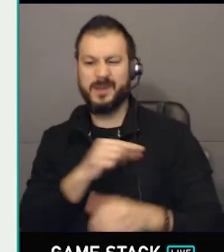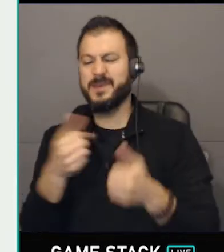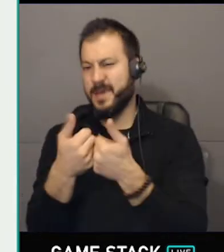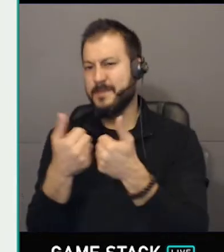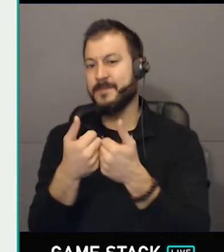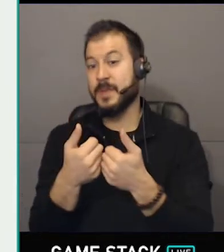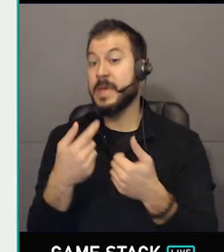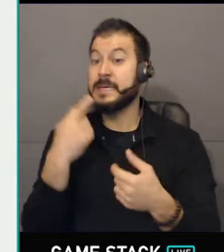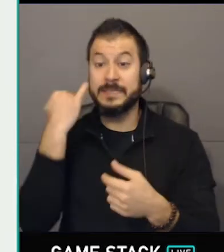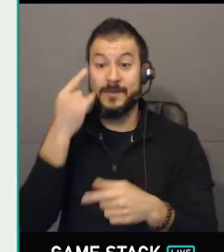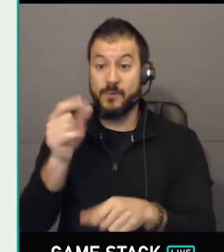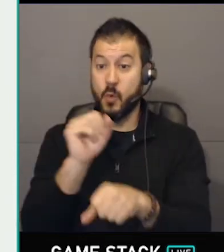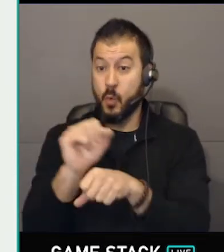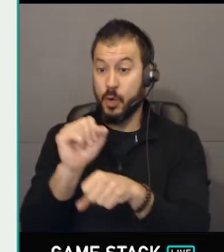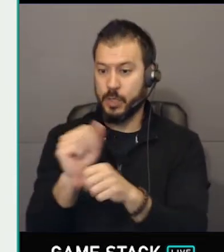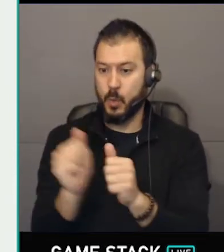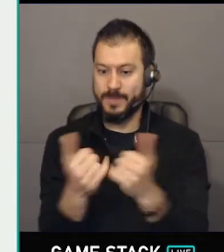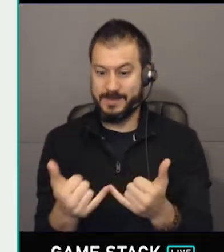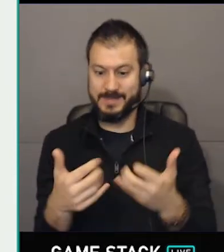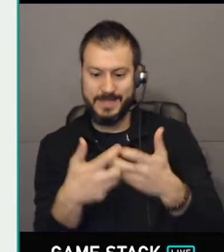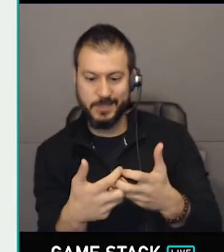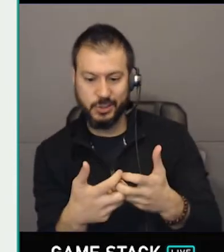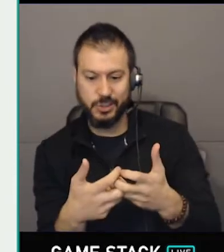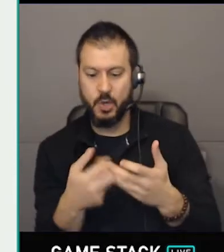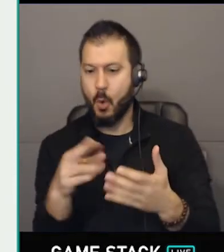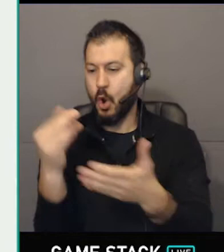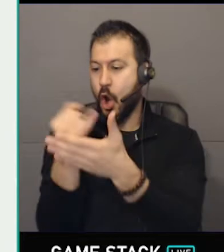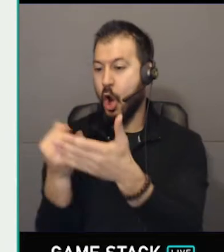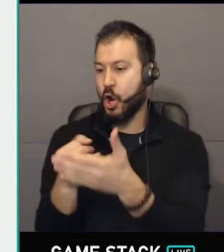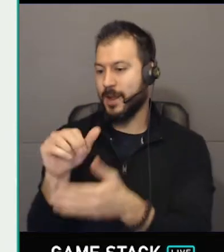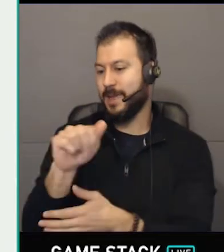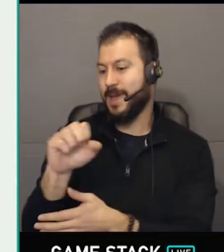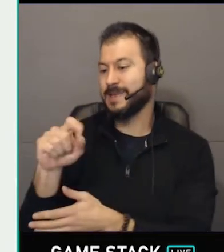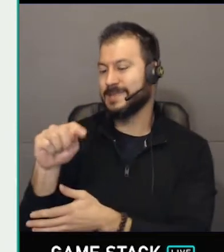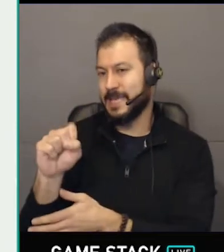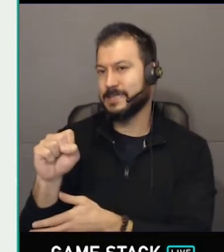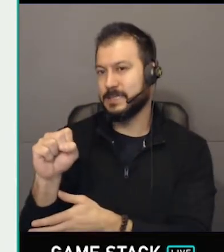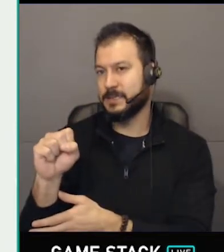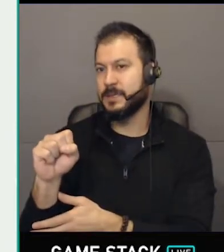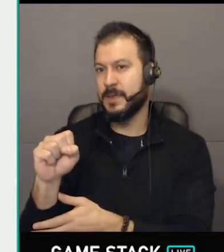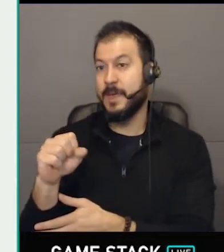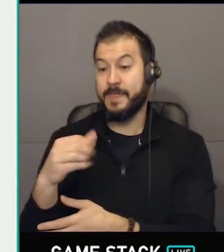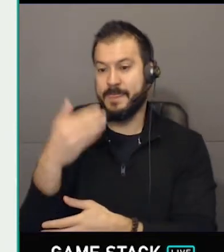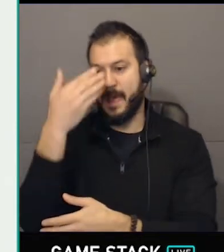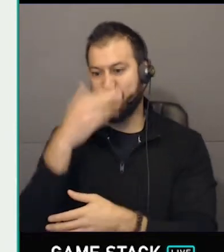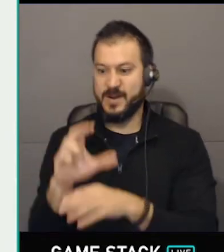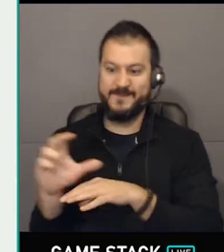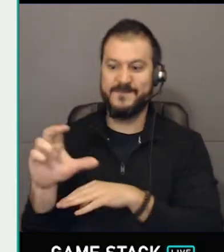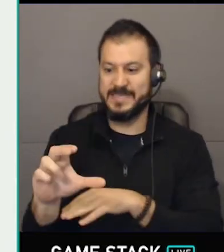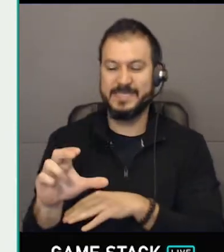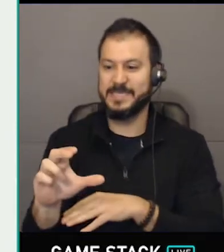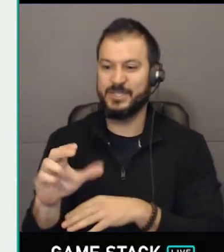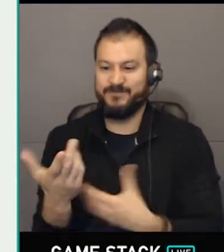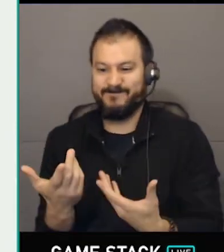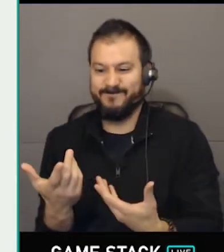with existing engine or existing art assets, and the upfront investment needed to upgrade is just not an